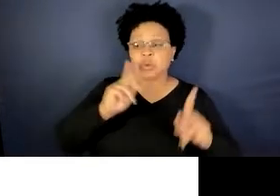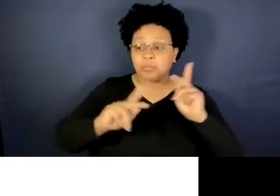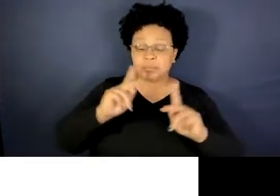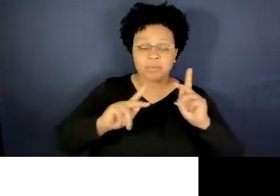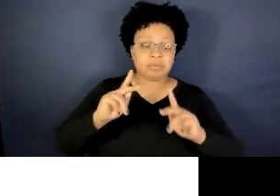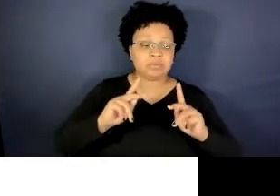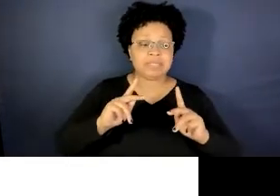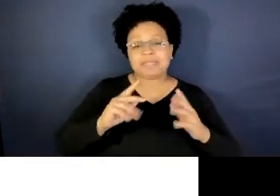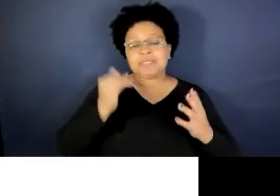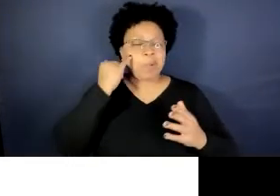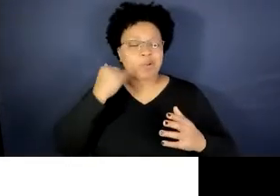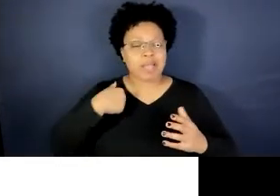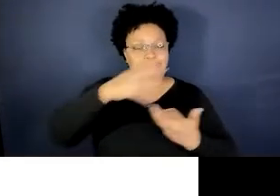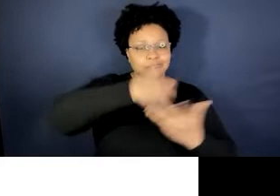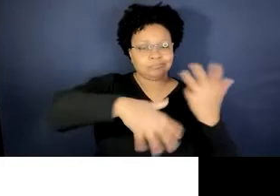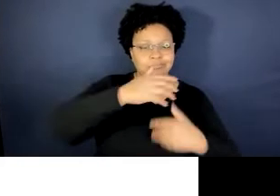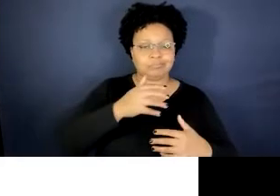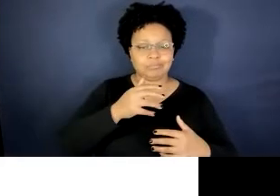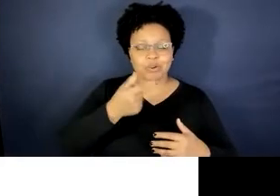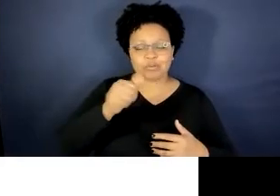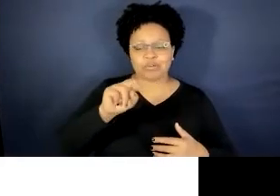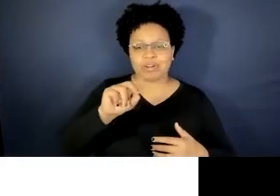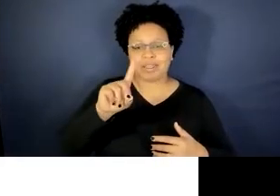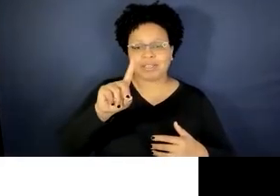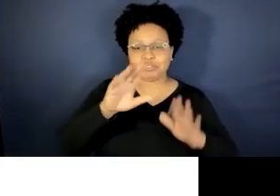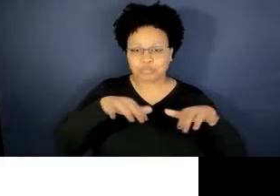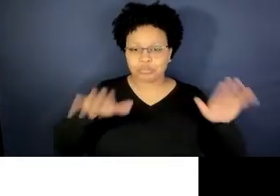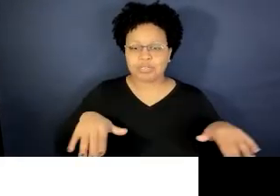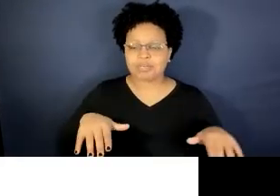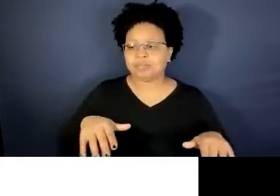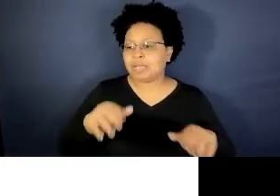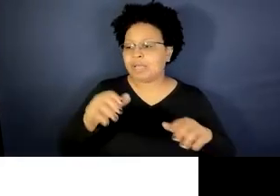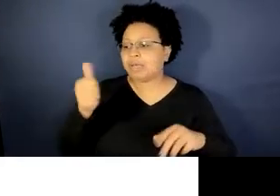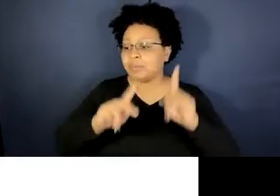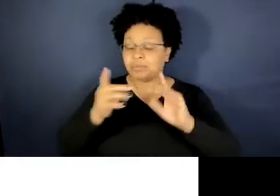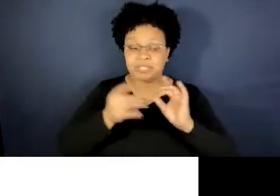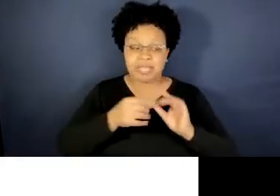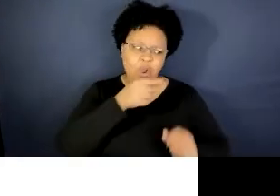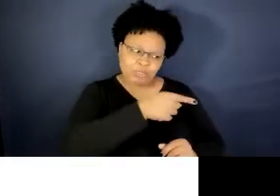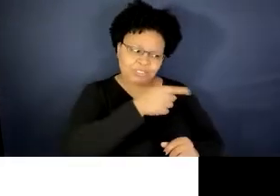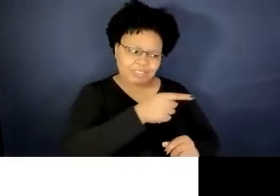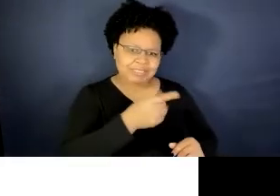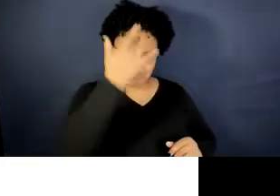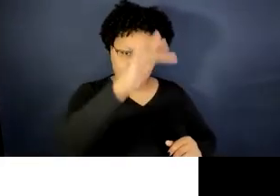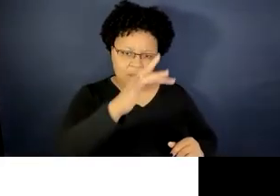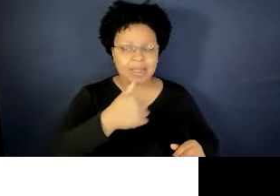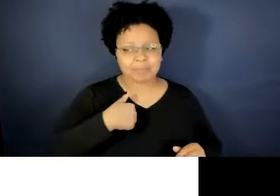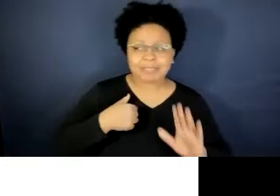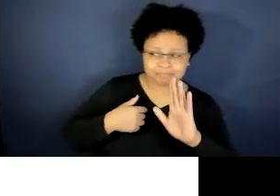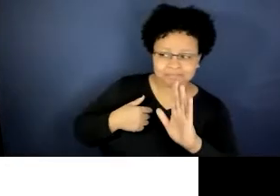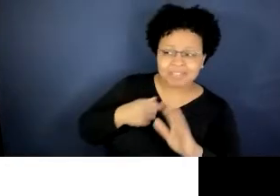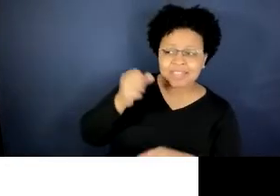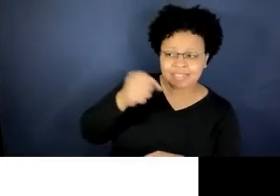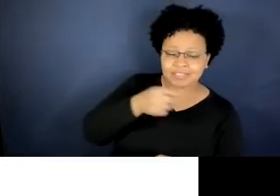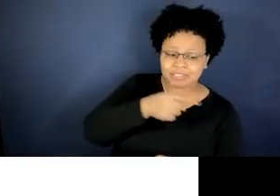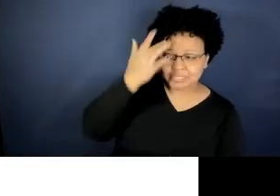grandchildren, because now I know this. But when people say, oh yeah, she's smart, I'll say, yeah, she's smart because she studies